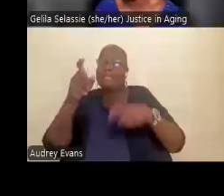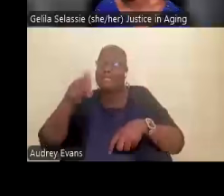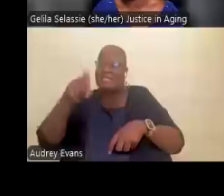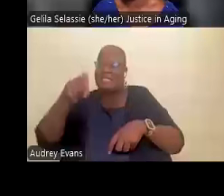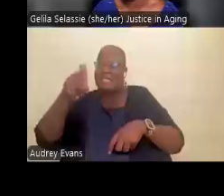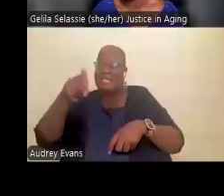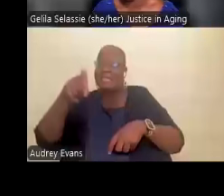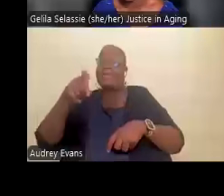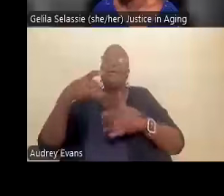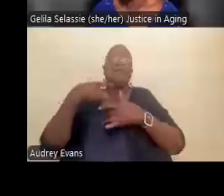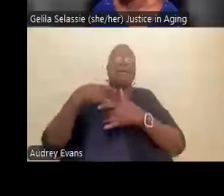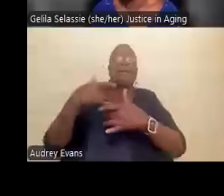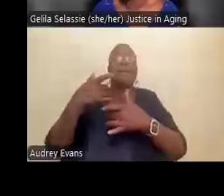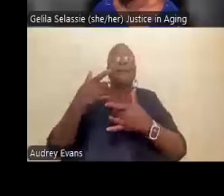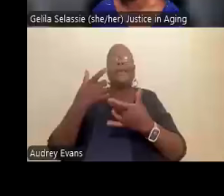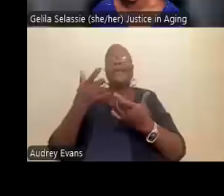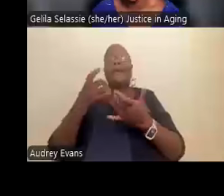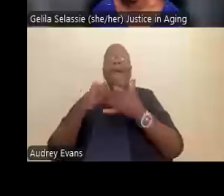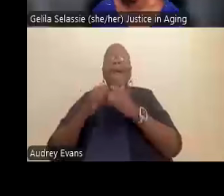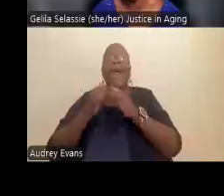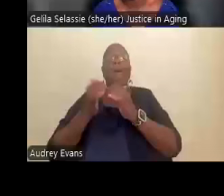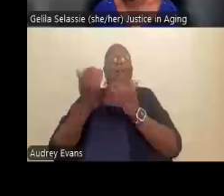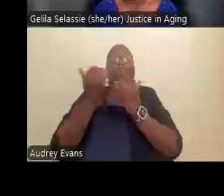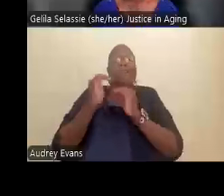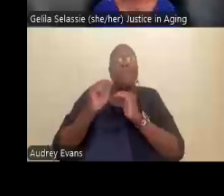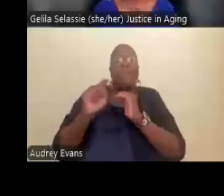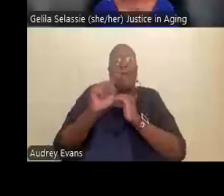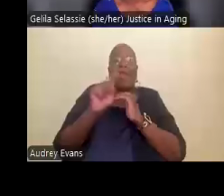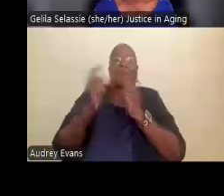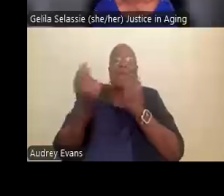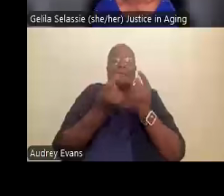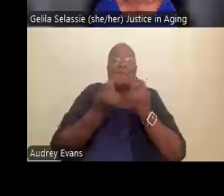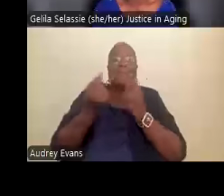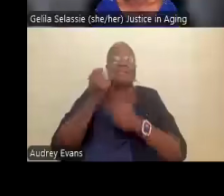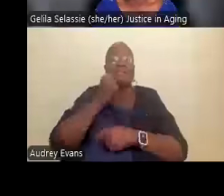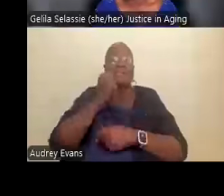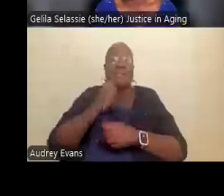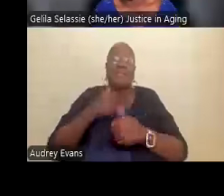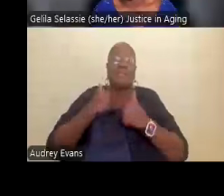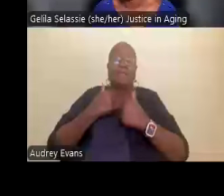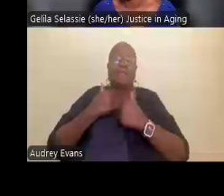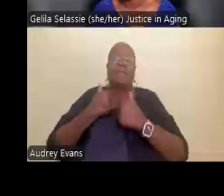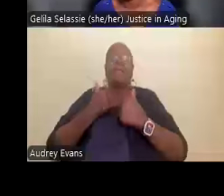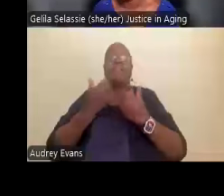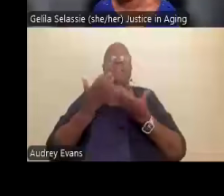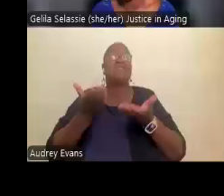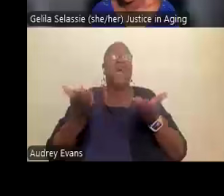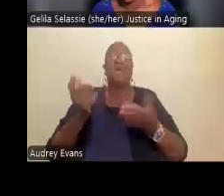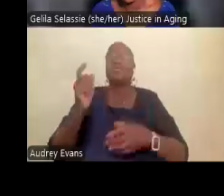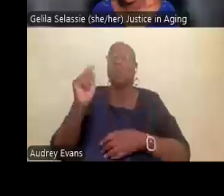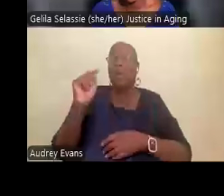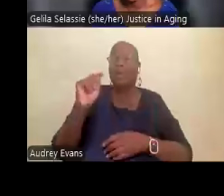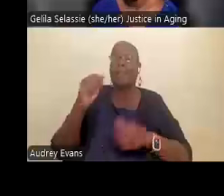needs, typically looking at how limited they are in their activities of daily living. So that's things like